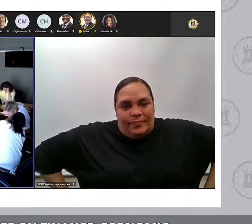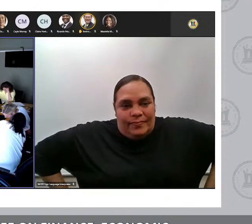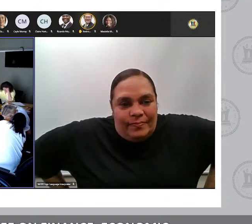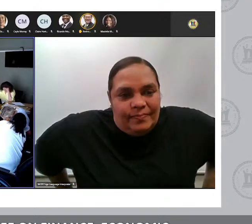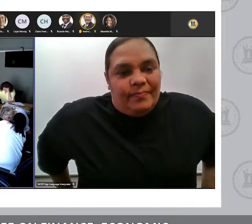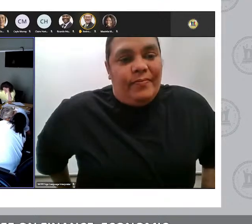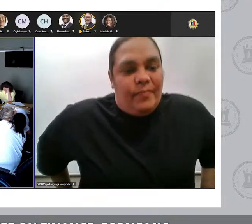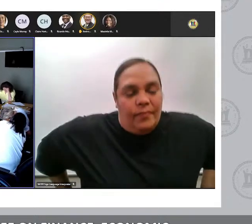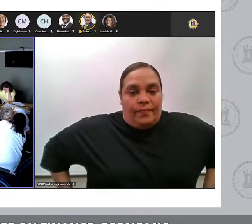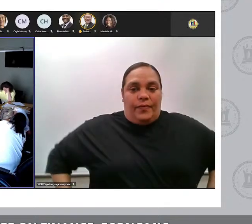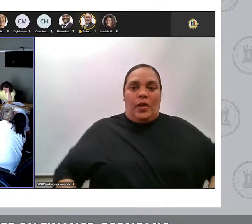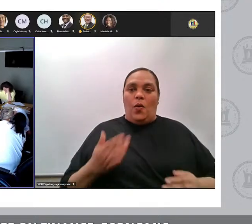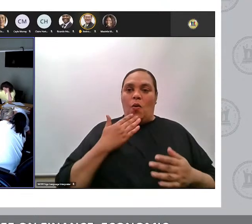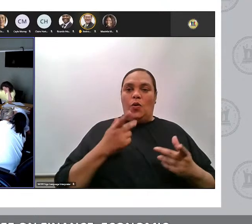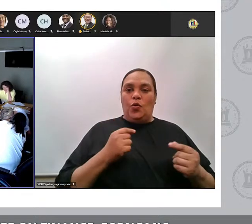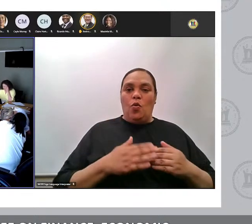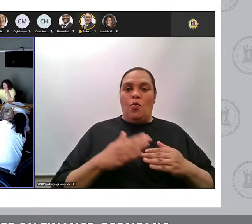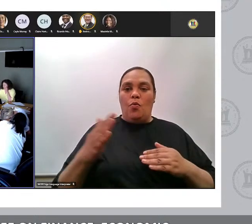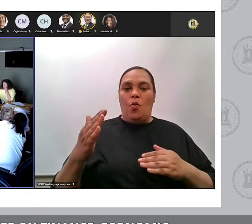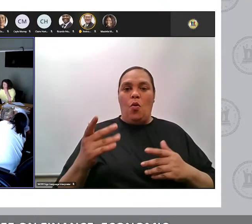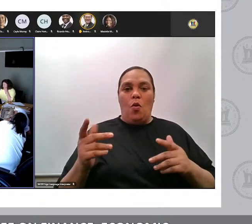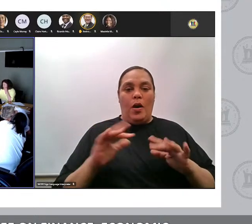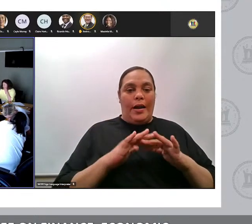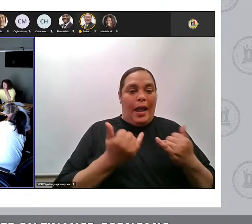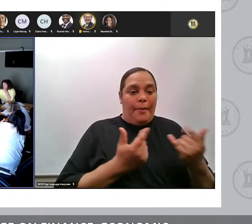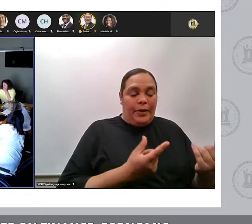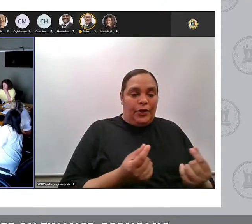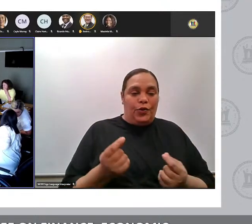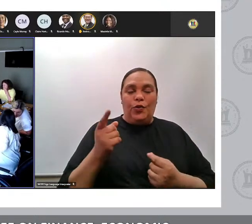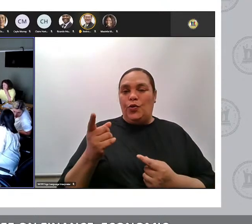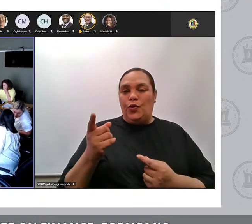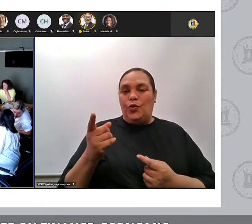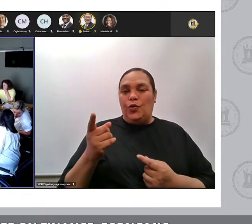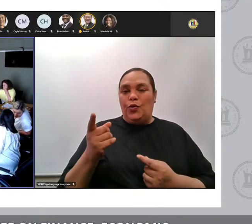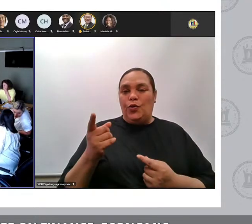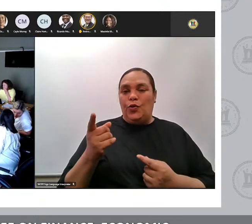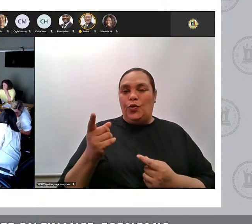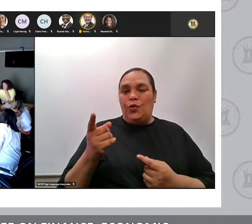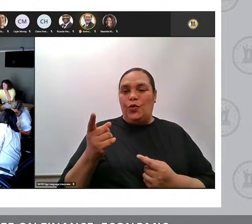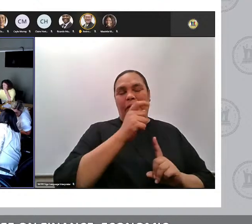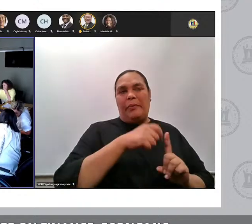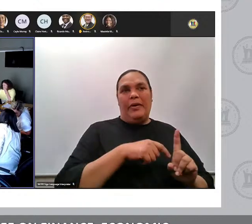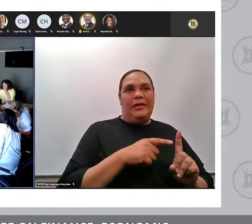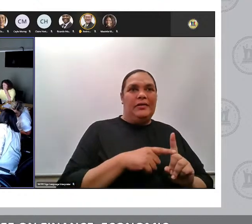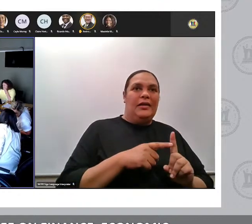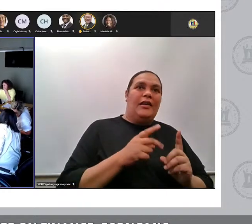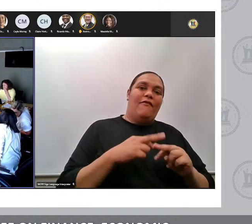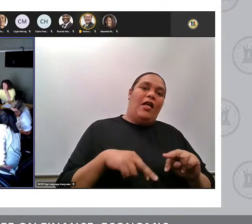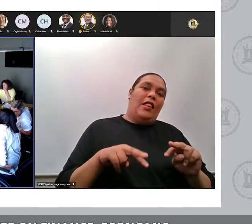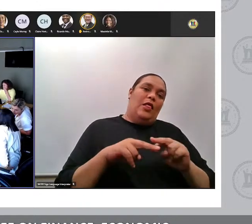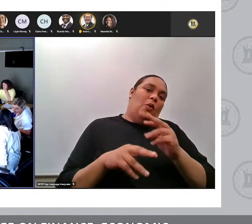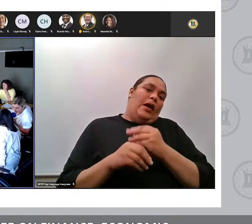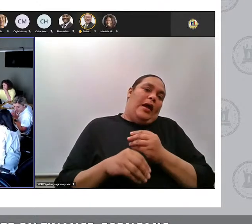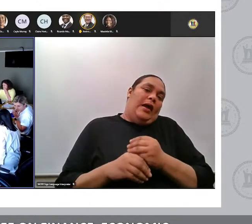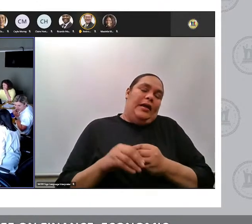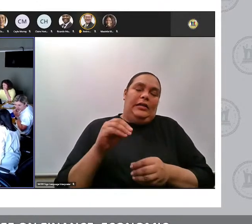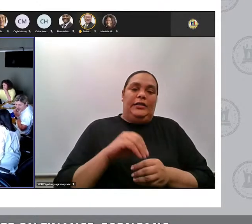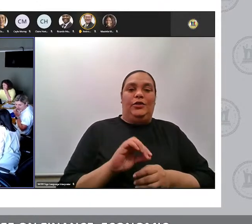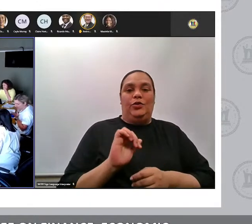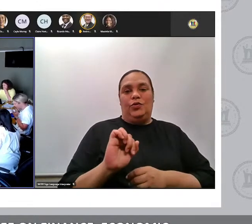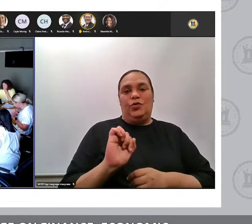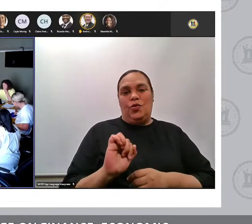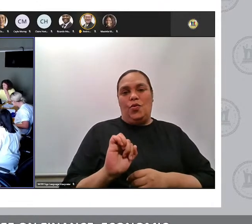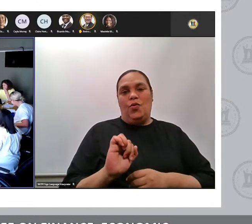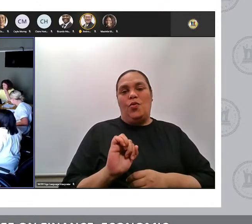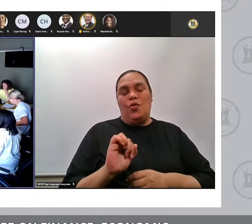managing more than like enough companies, how do you make of that person having to add value into